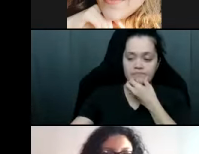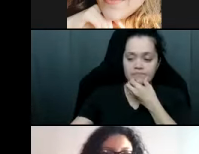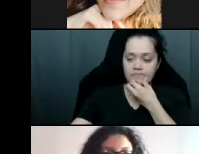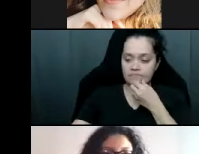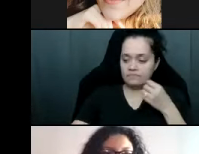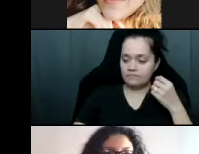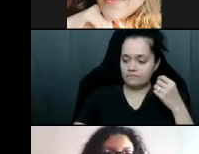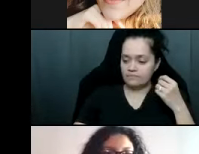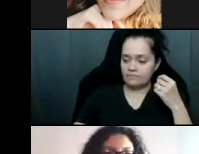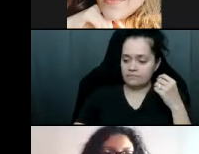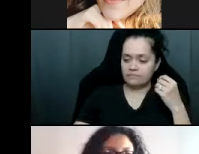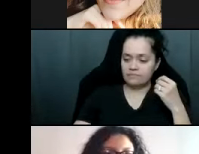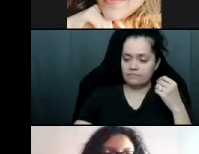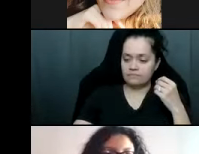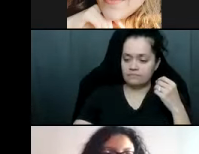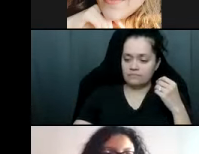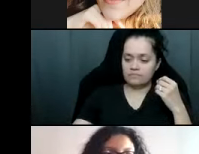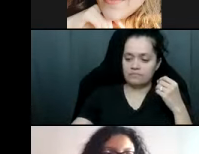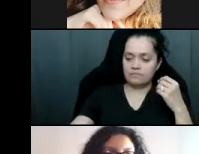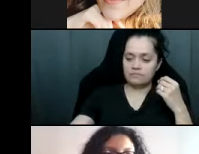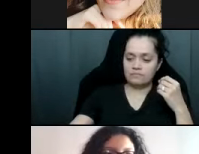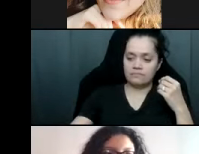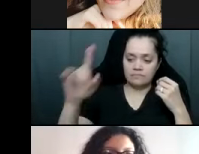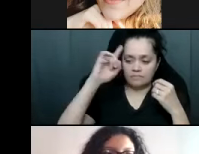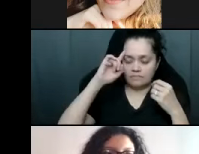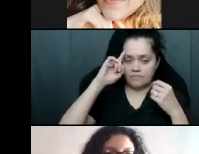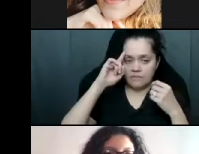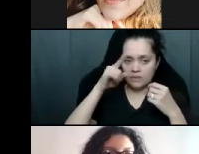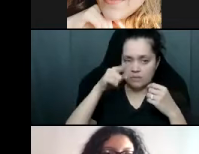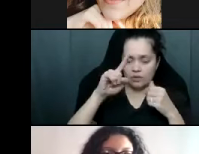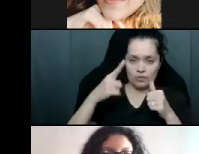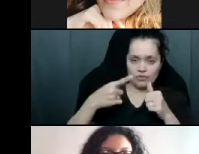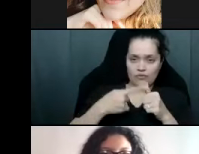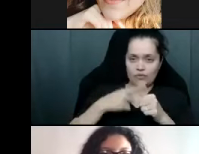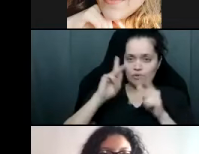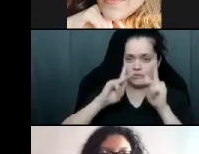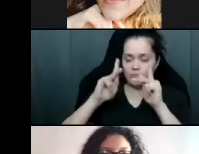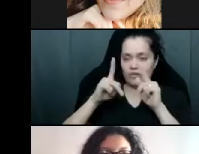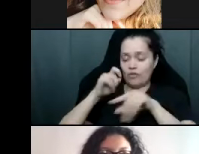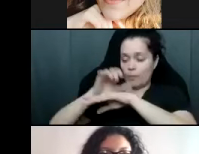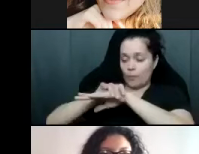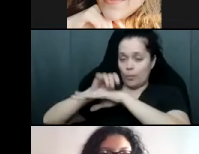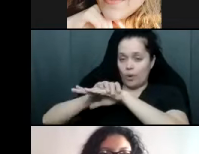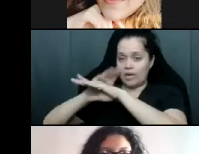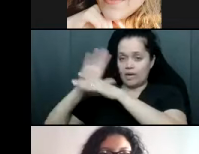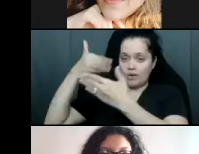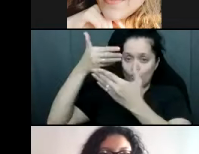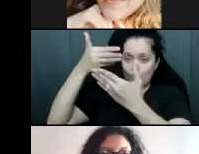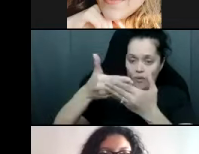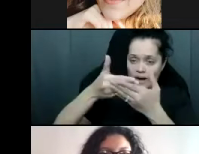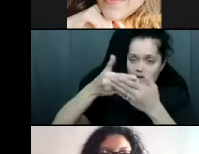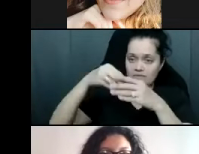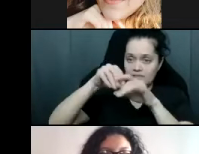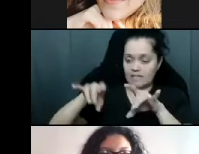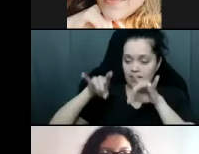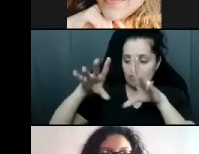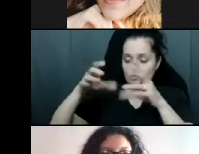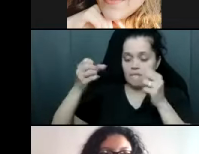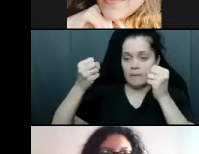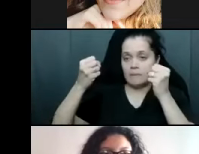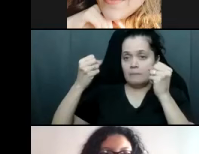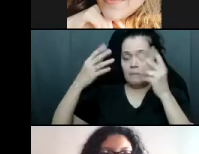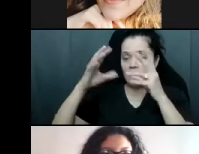from civilization. So think about it. When those first people from Britain arrived to settle Australia, many